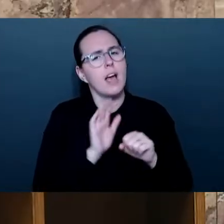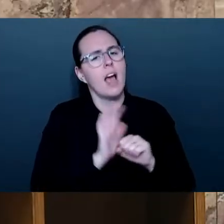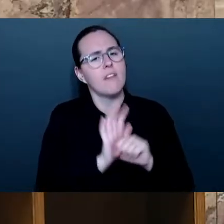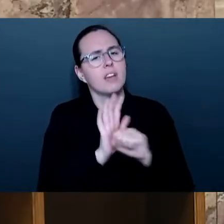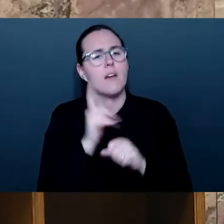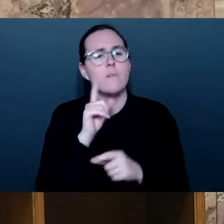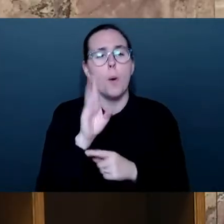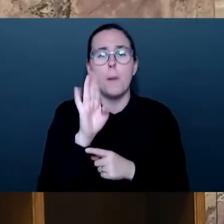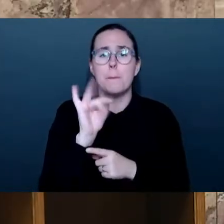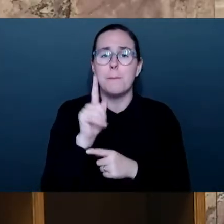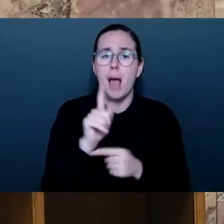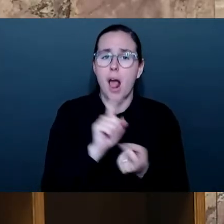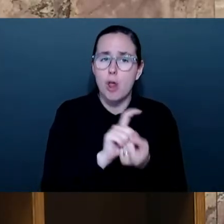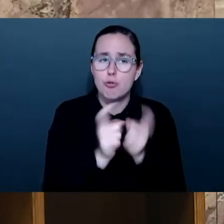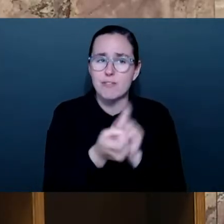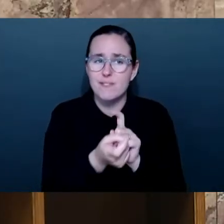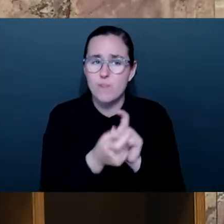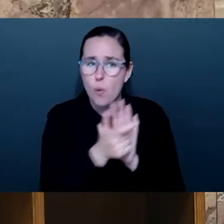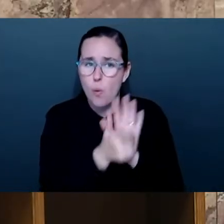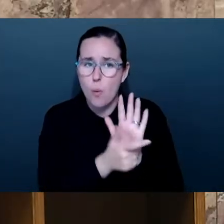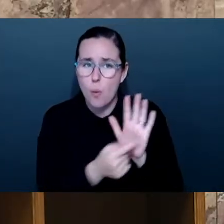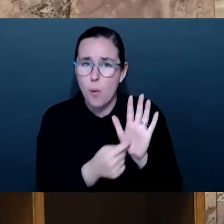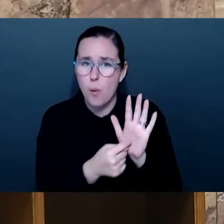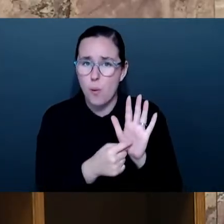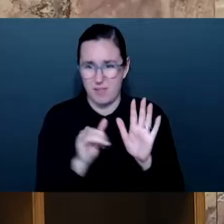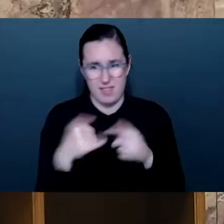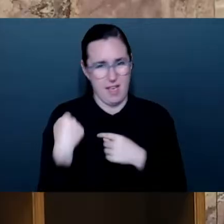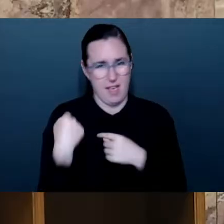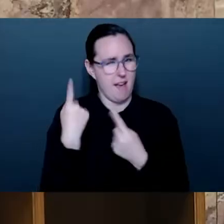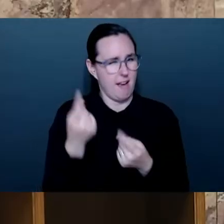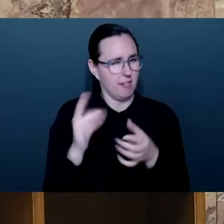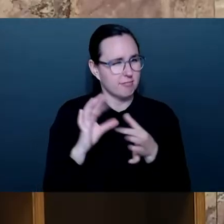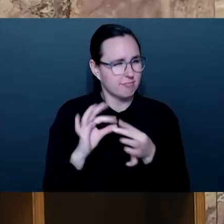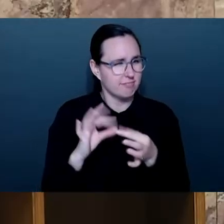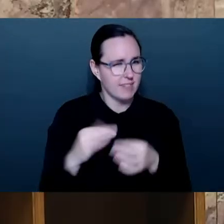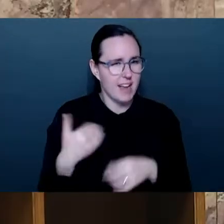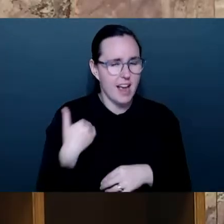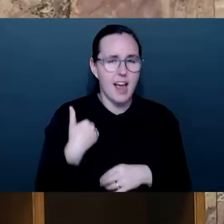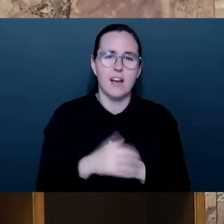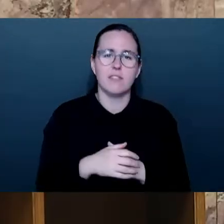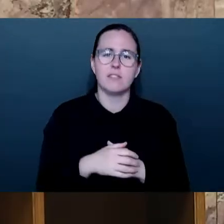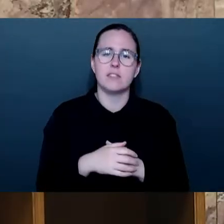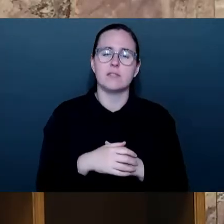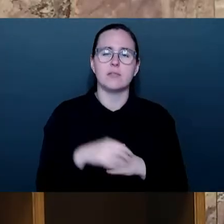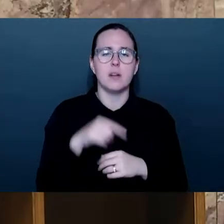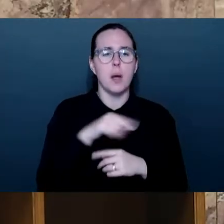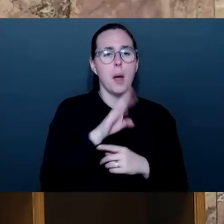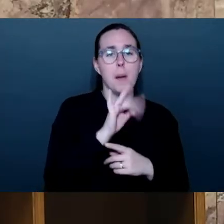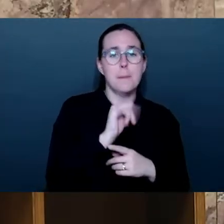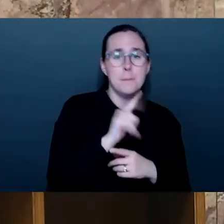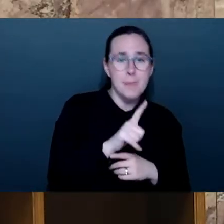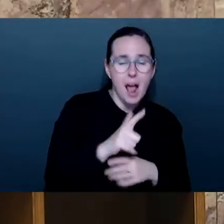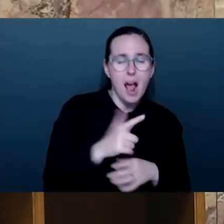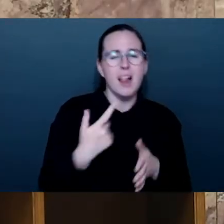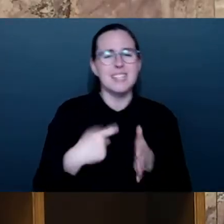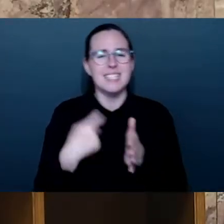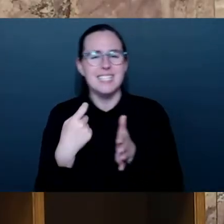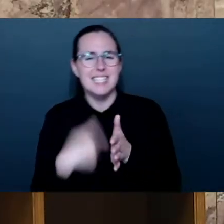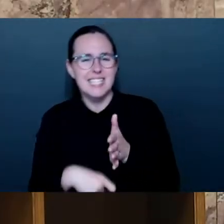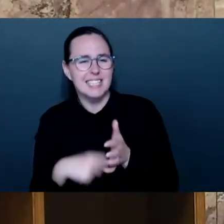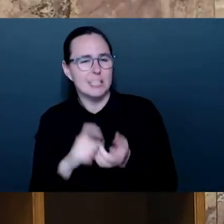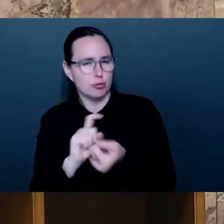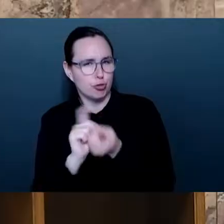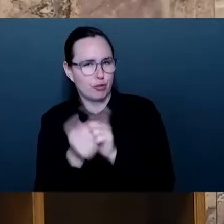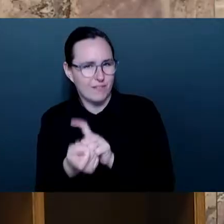that include bail and sentencing reforms directly related to extortion threats, thanks to BC's advocacy. We will continue to